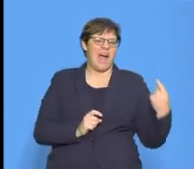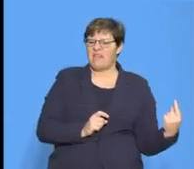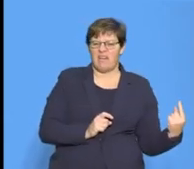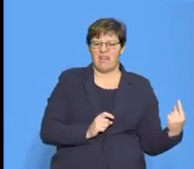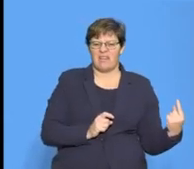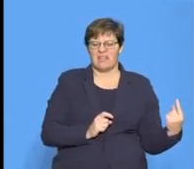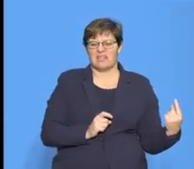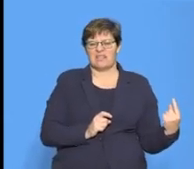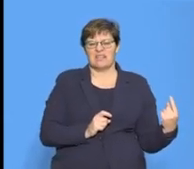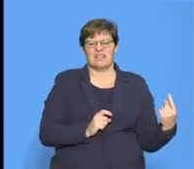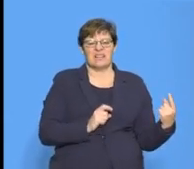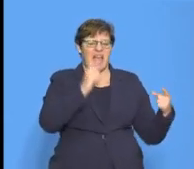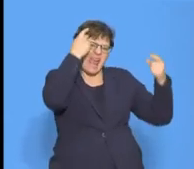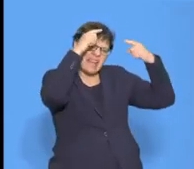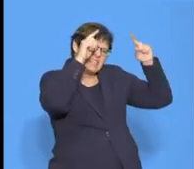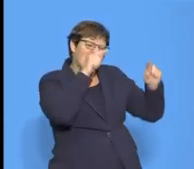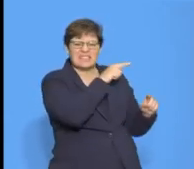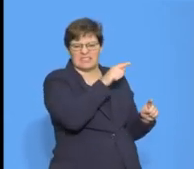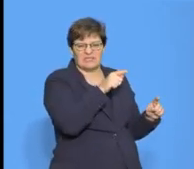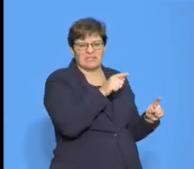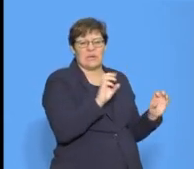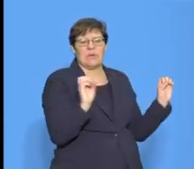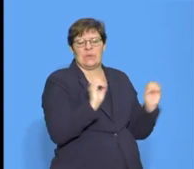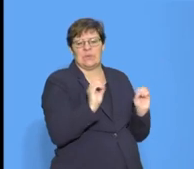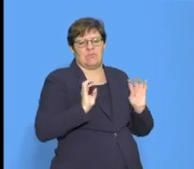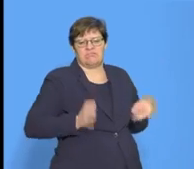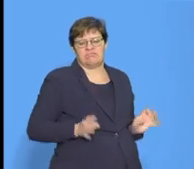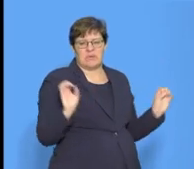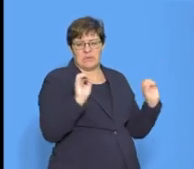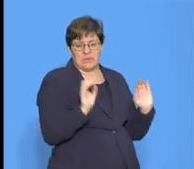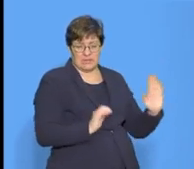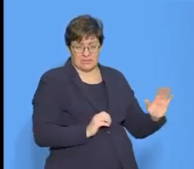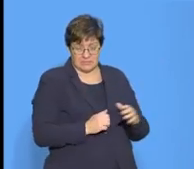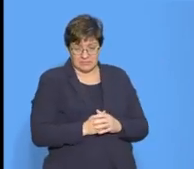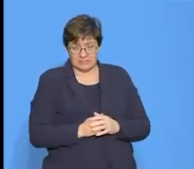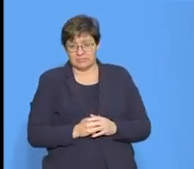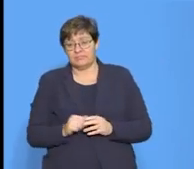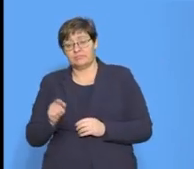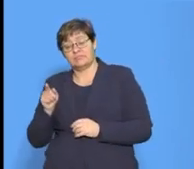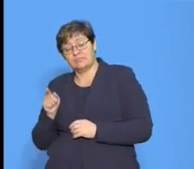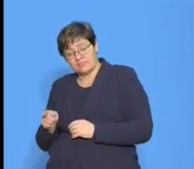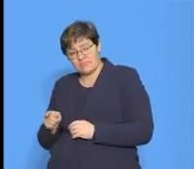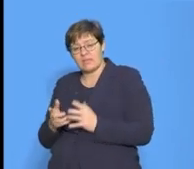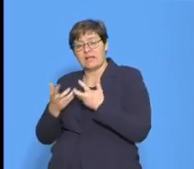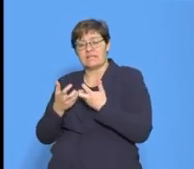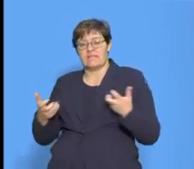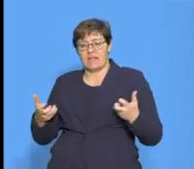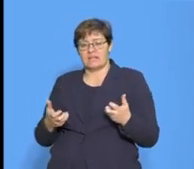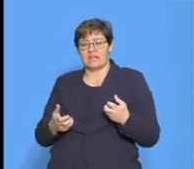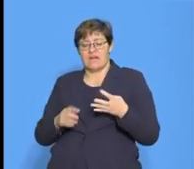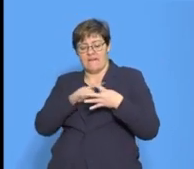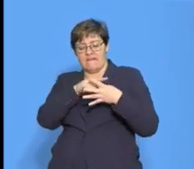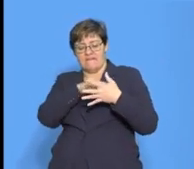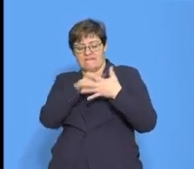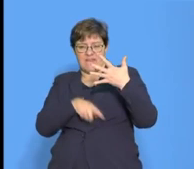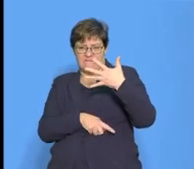our other organisms like insects and those kind of organisms that are invertebrates. Okay, then vertebrates are divided